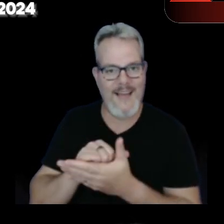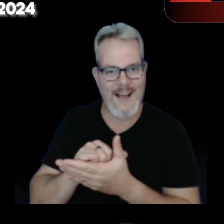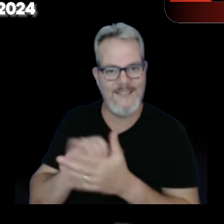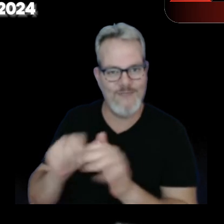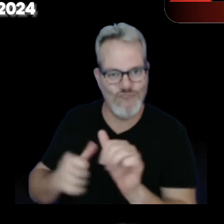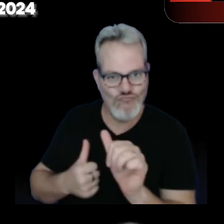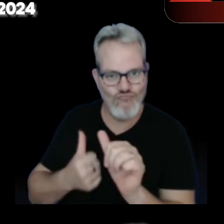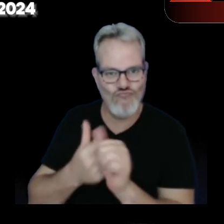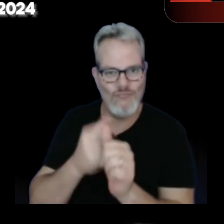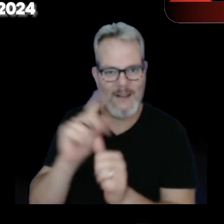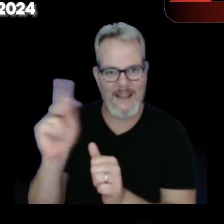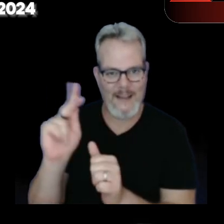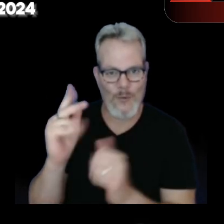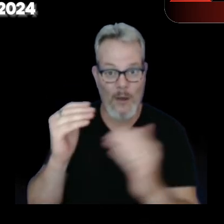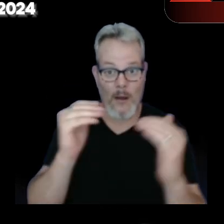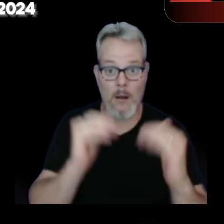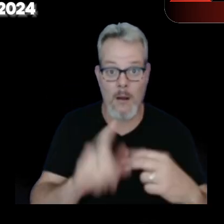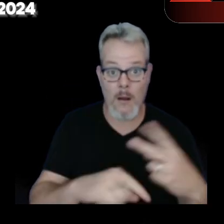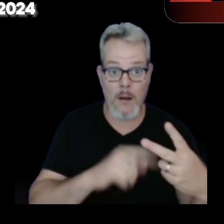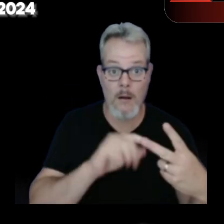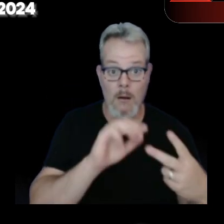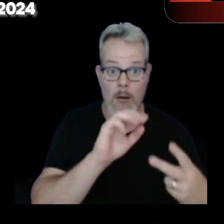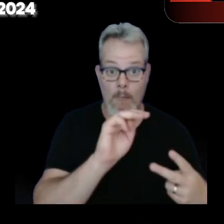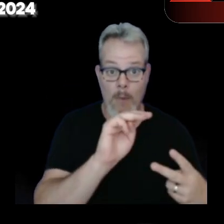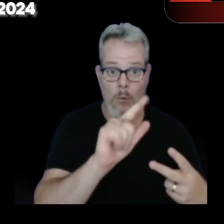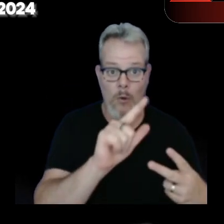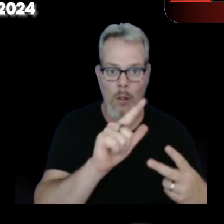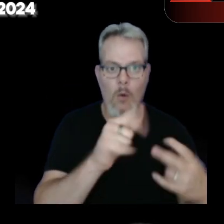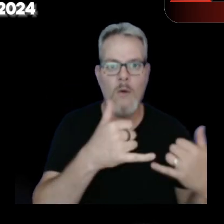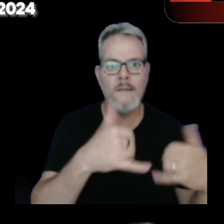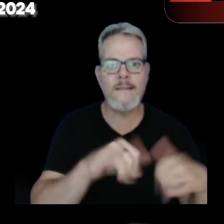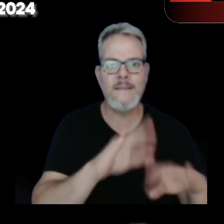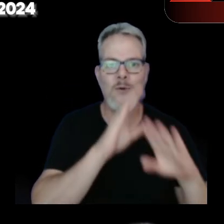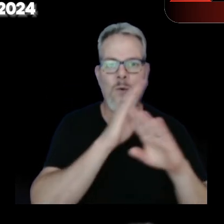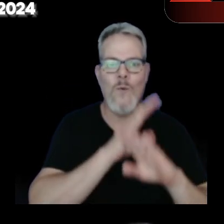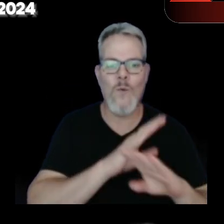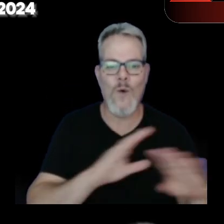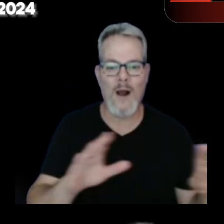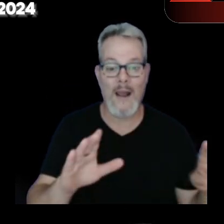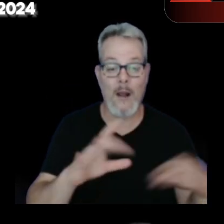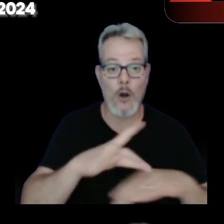whereas Maunaloa remains very quiet still, and earthquakes per week were still quite low.